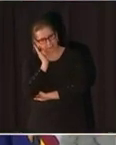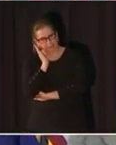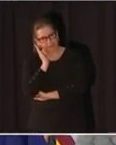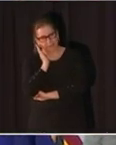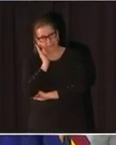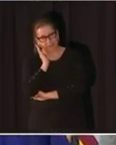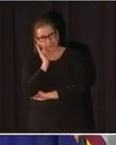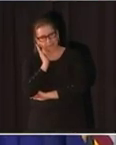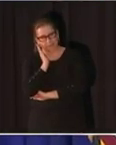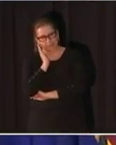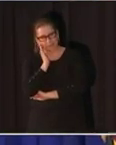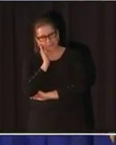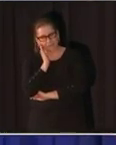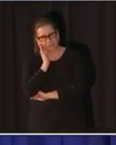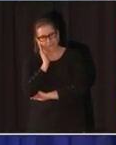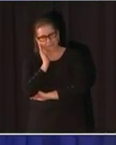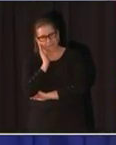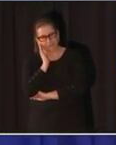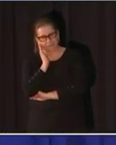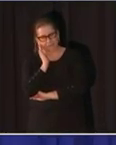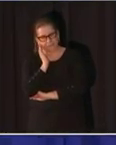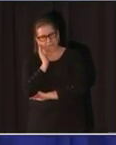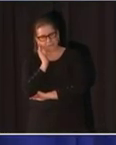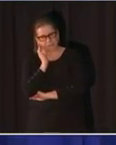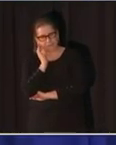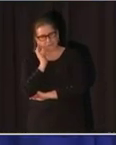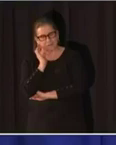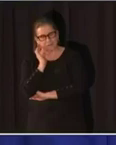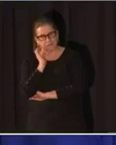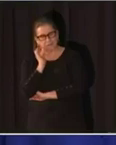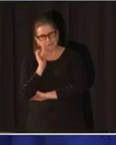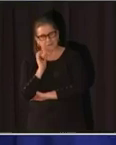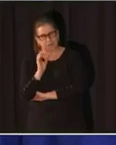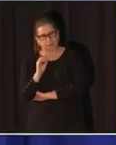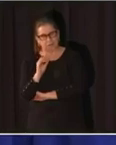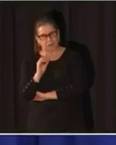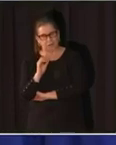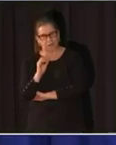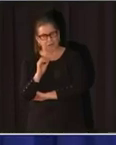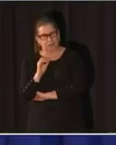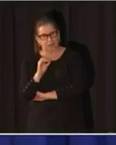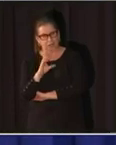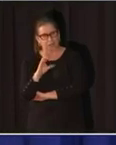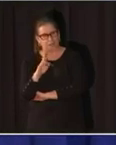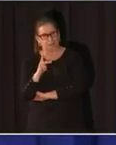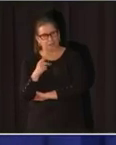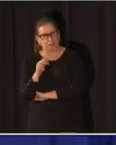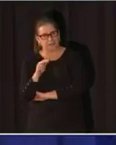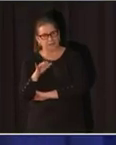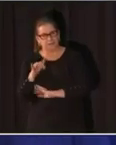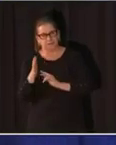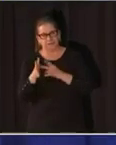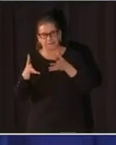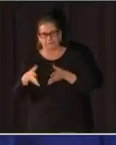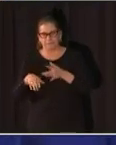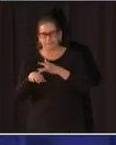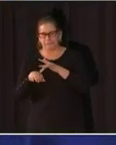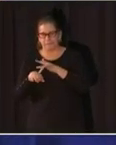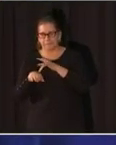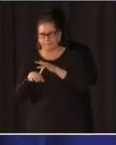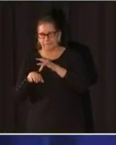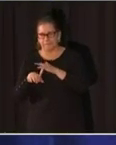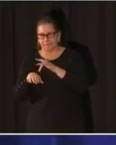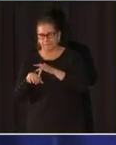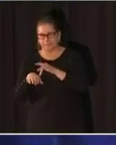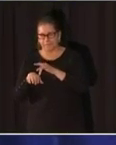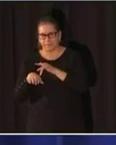can't remember the term you used, occupancy rate, and how many of those percentage are COVID patients? Yeah, I can give you